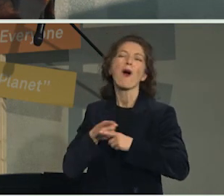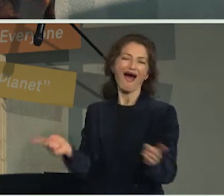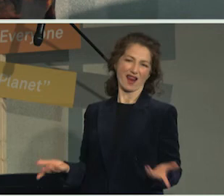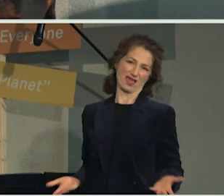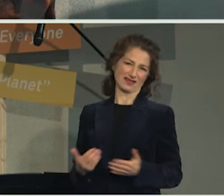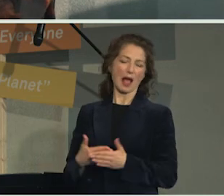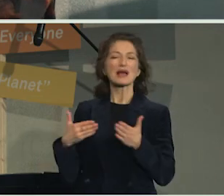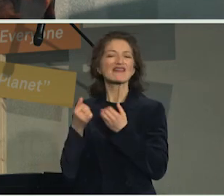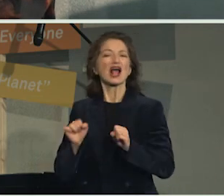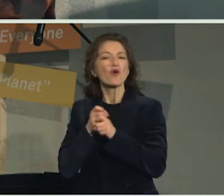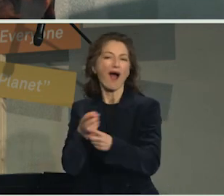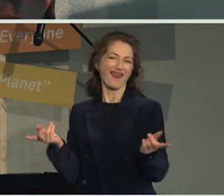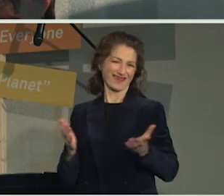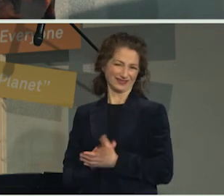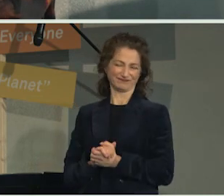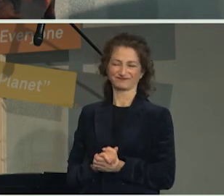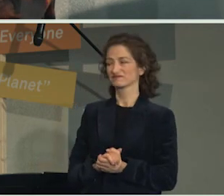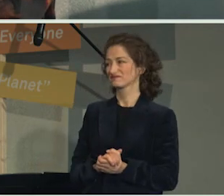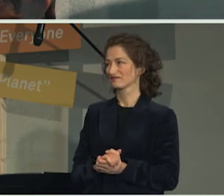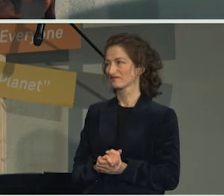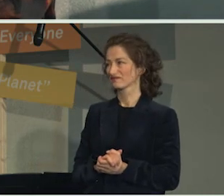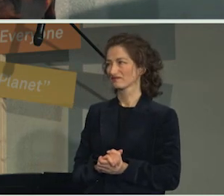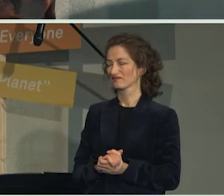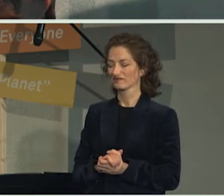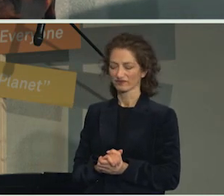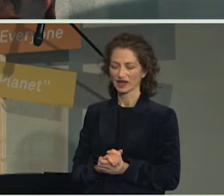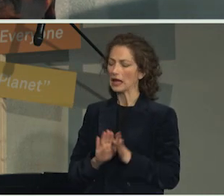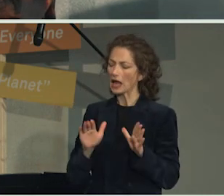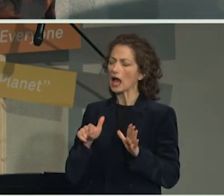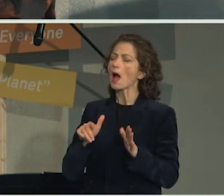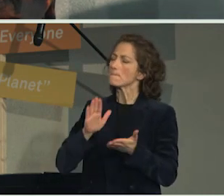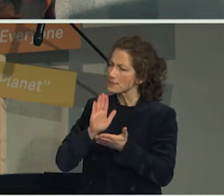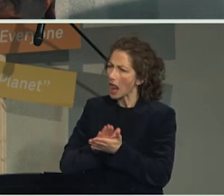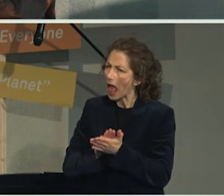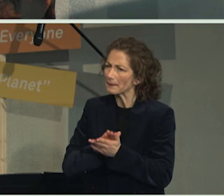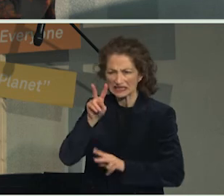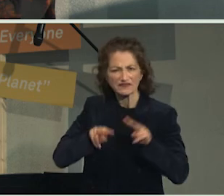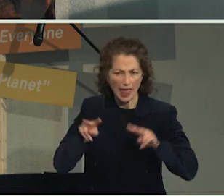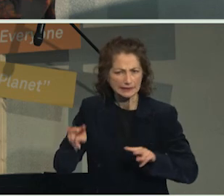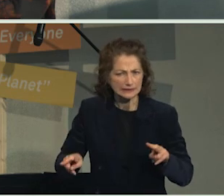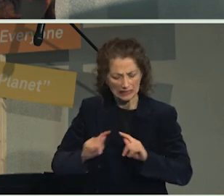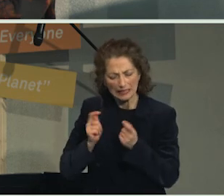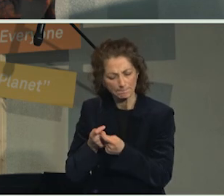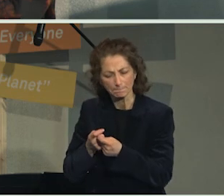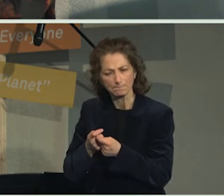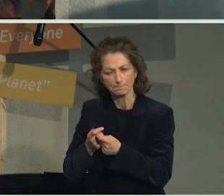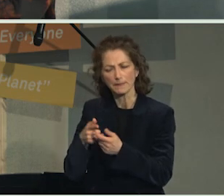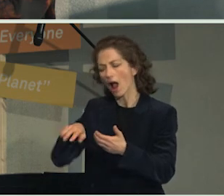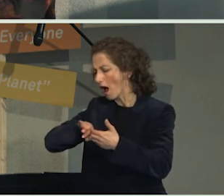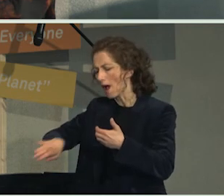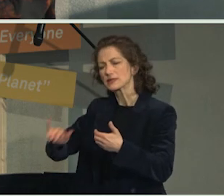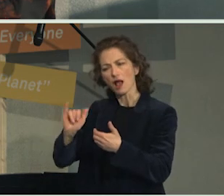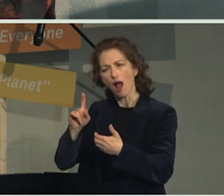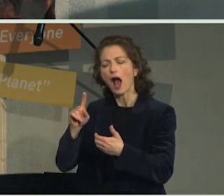The speaker therefore announced that they would continue to build a diverse and intersectional team by focusing